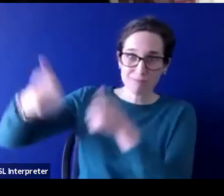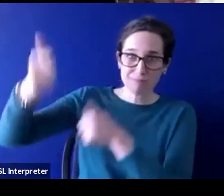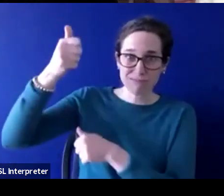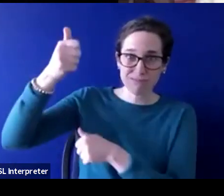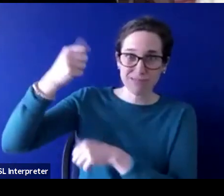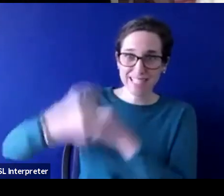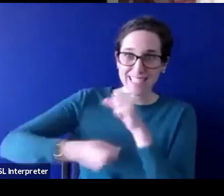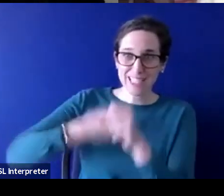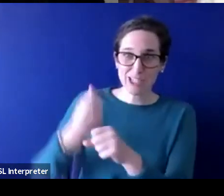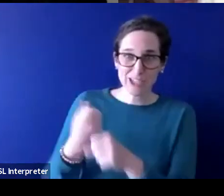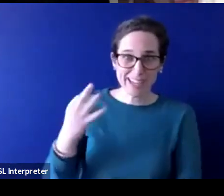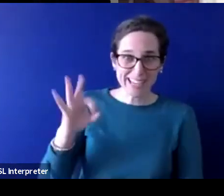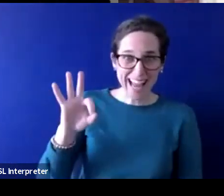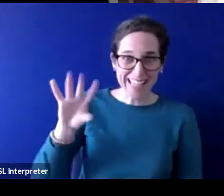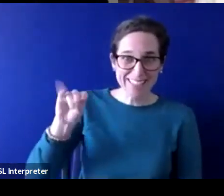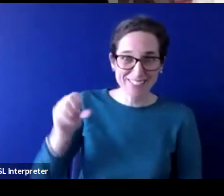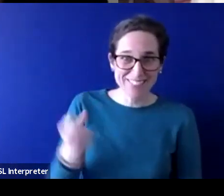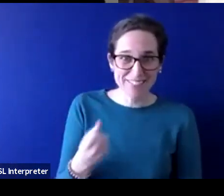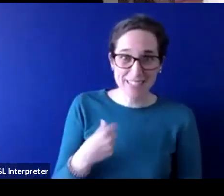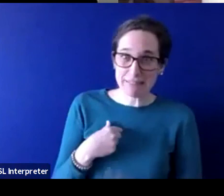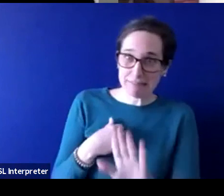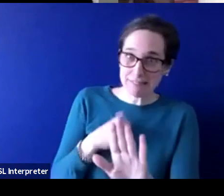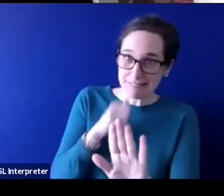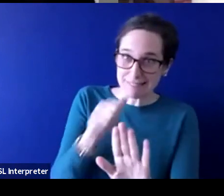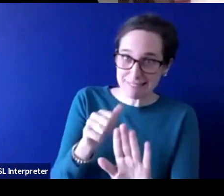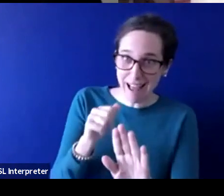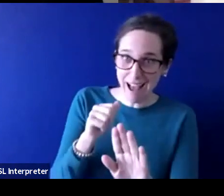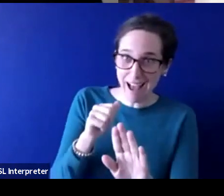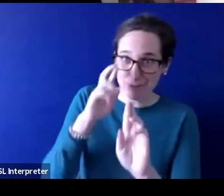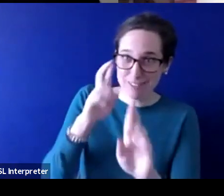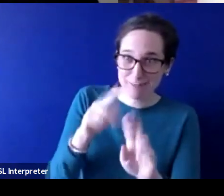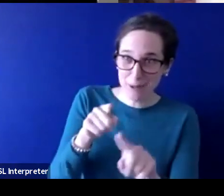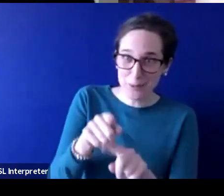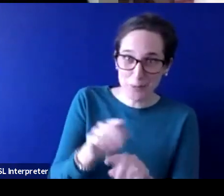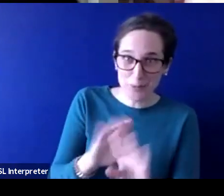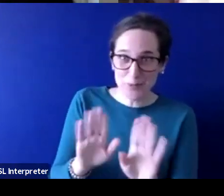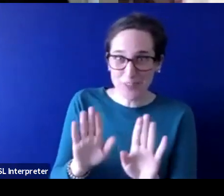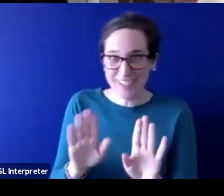disrespect to anyone or anything, but I don't know who you're talking about.